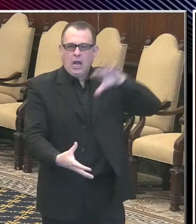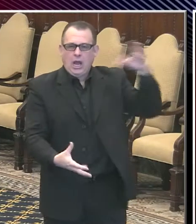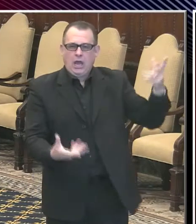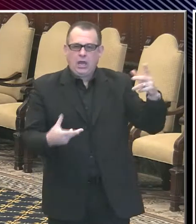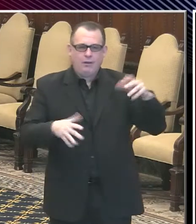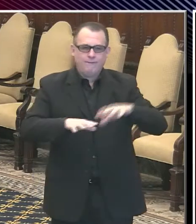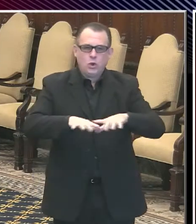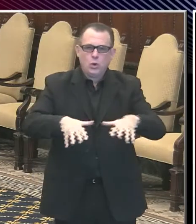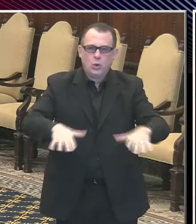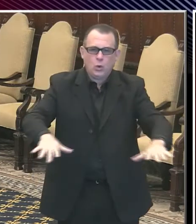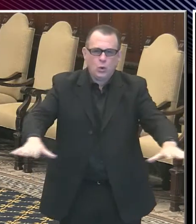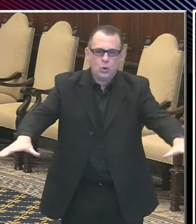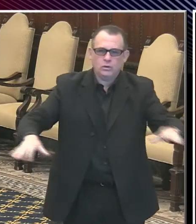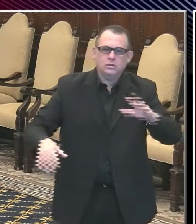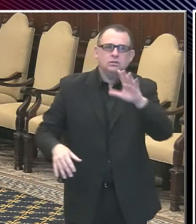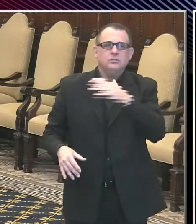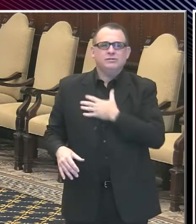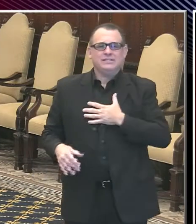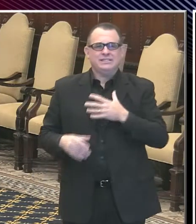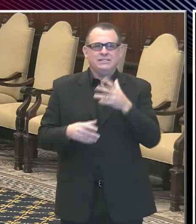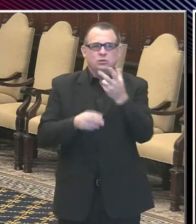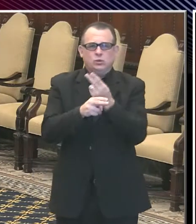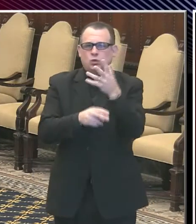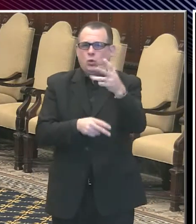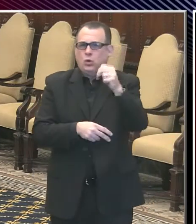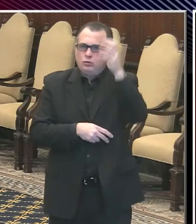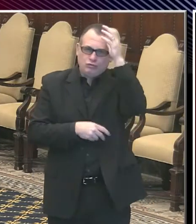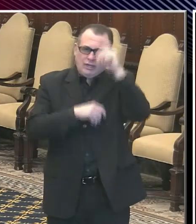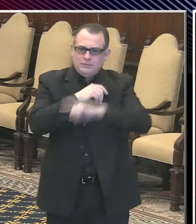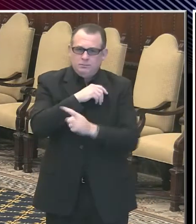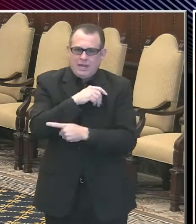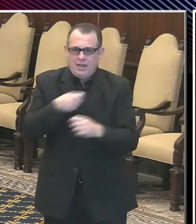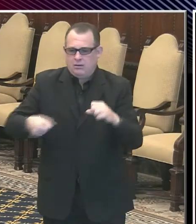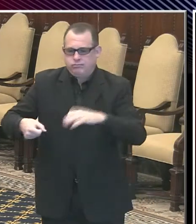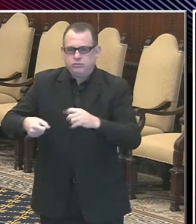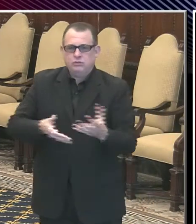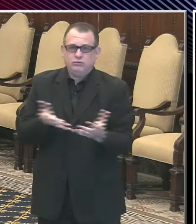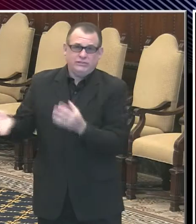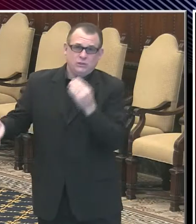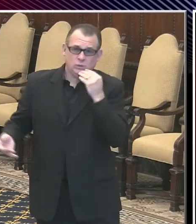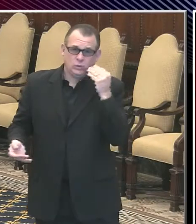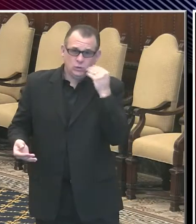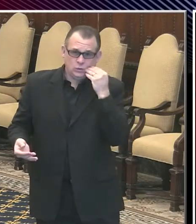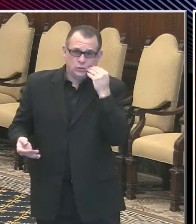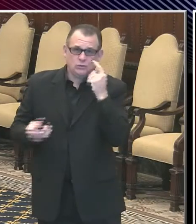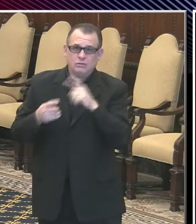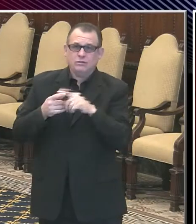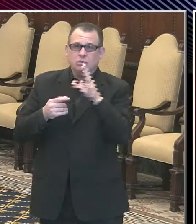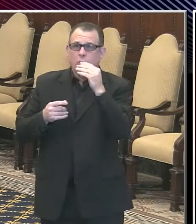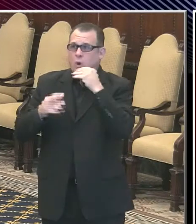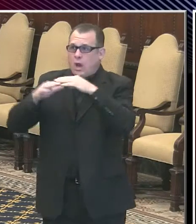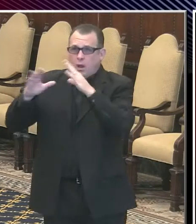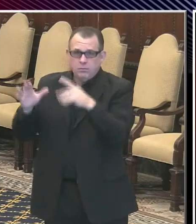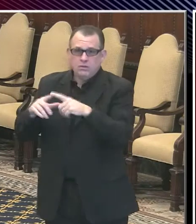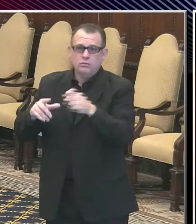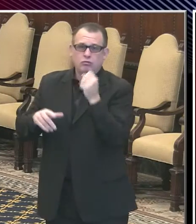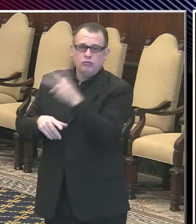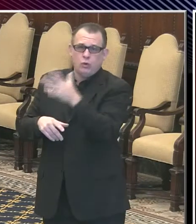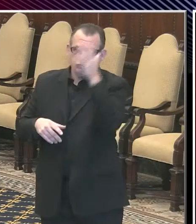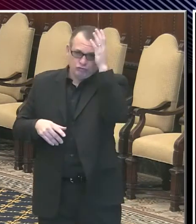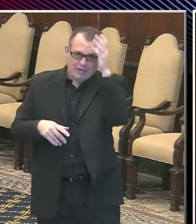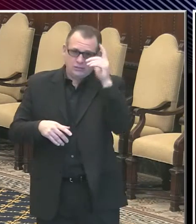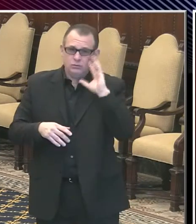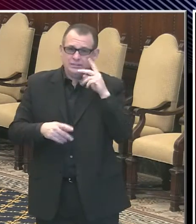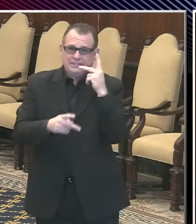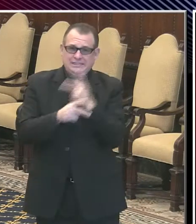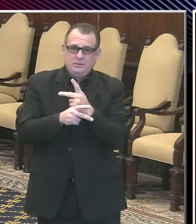way you could put your own trash in a trash bag and bring it back to your household can, that would really be a big help in keeping the trash problems down in